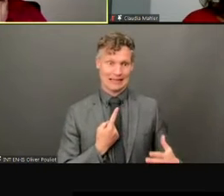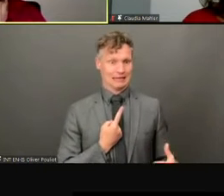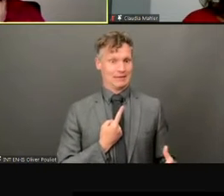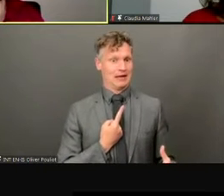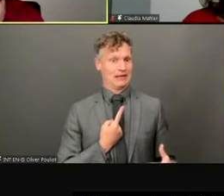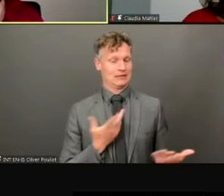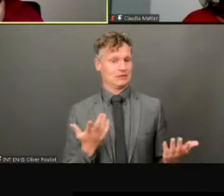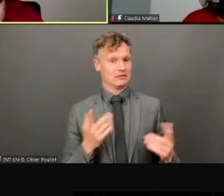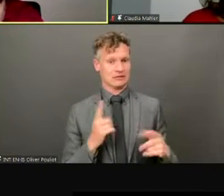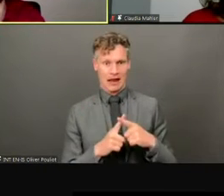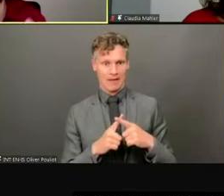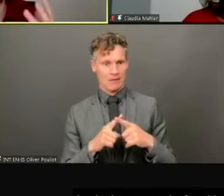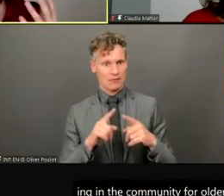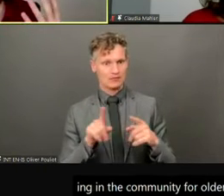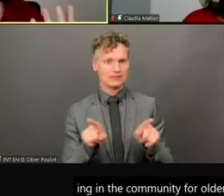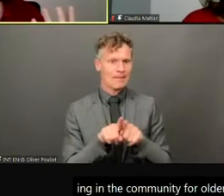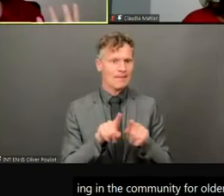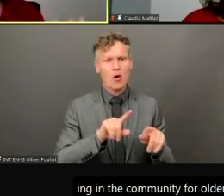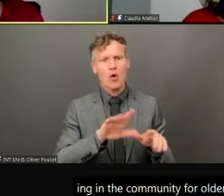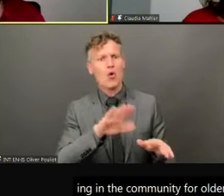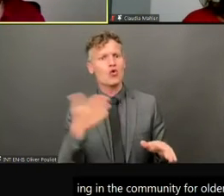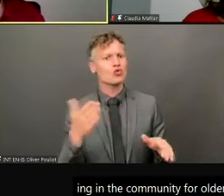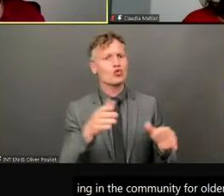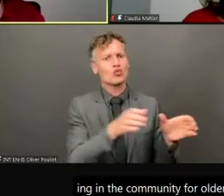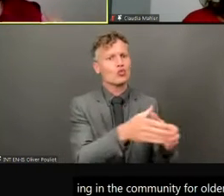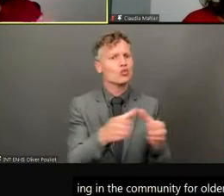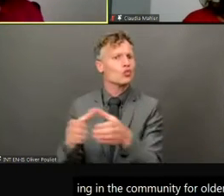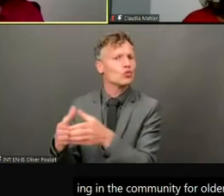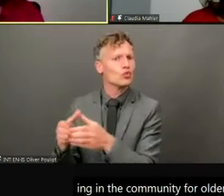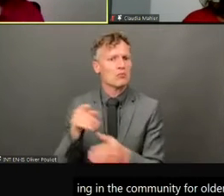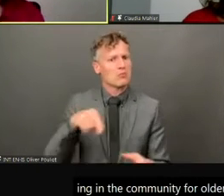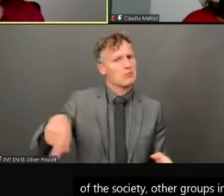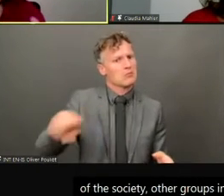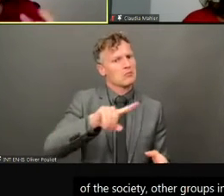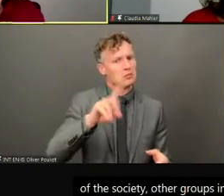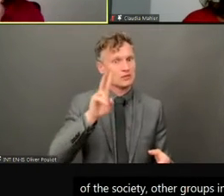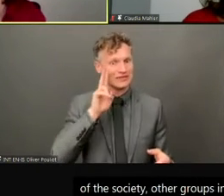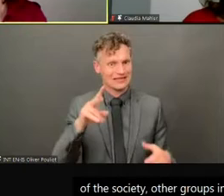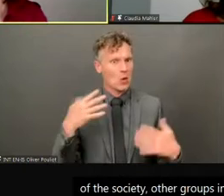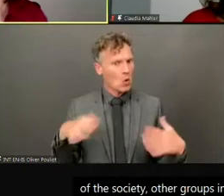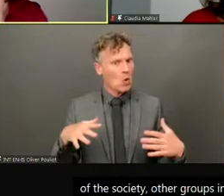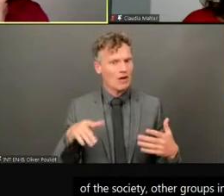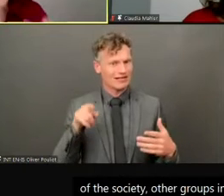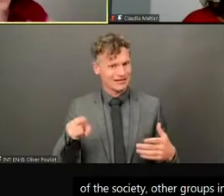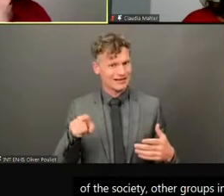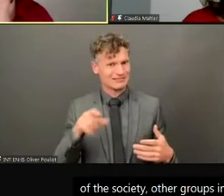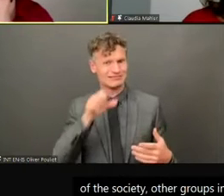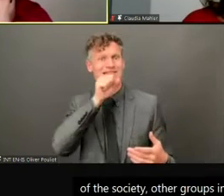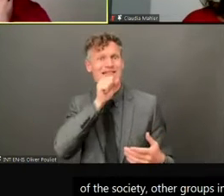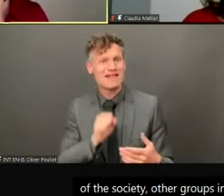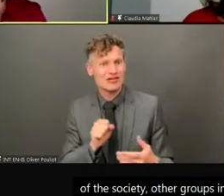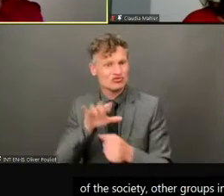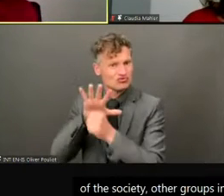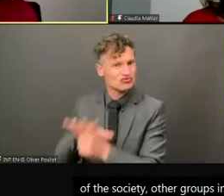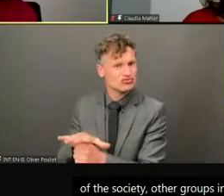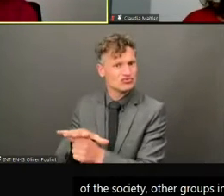other groups in society, then we have really what we see is ageism embedded in the laws, embedded also